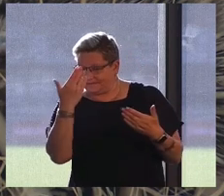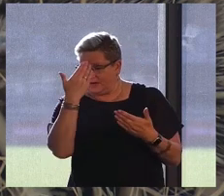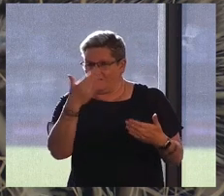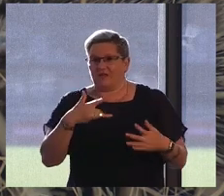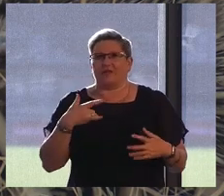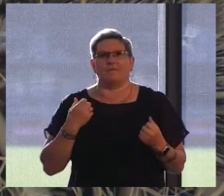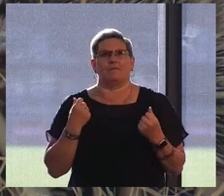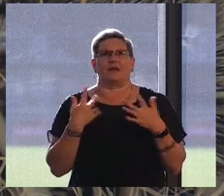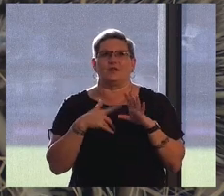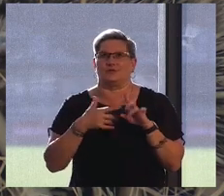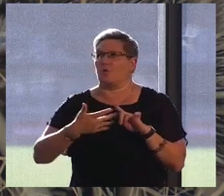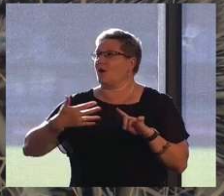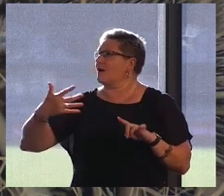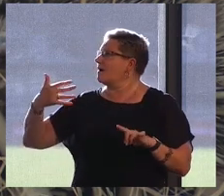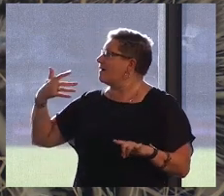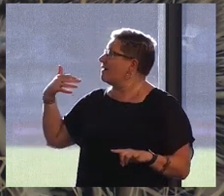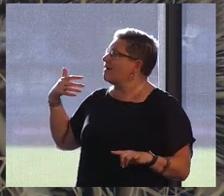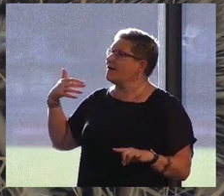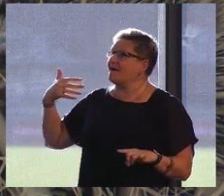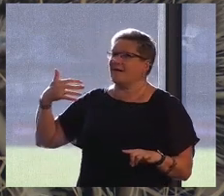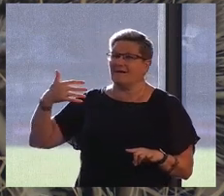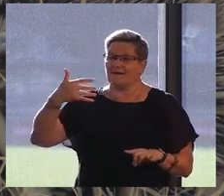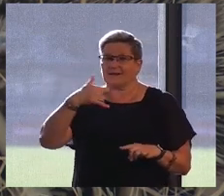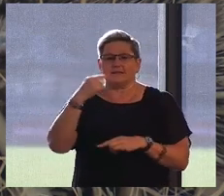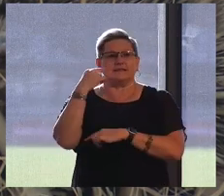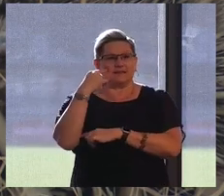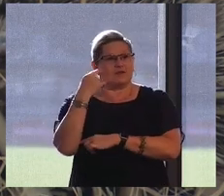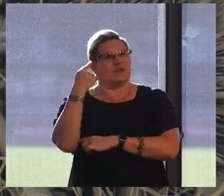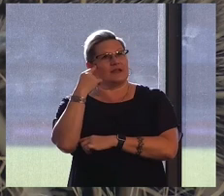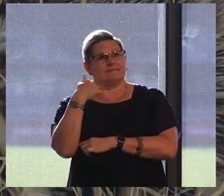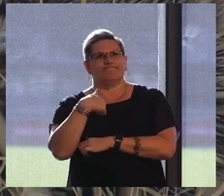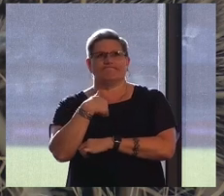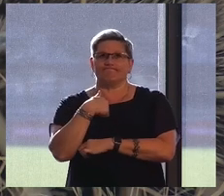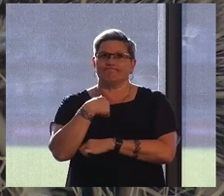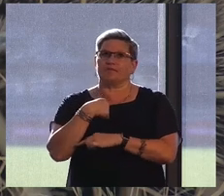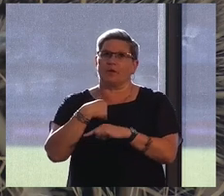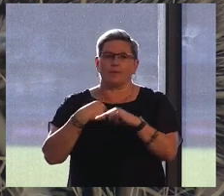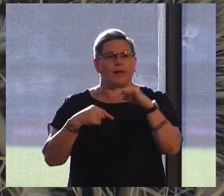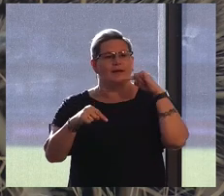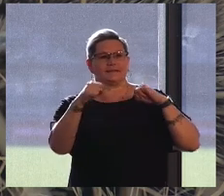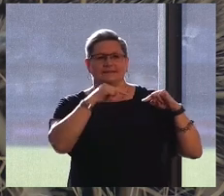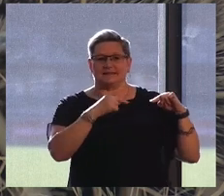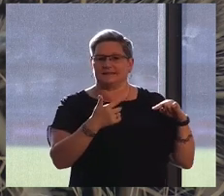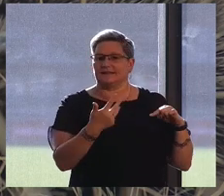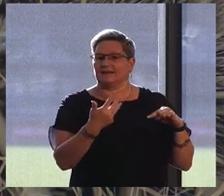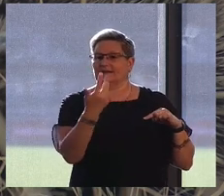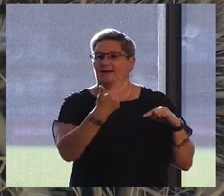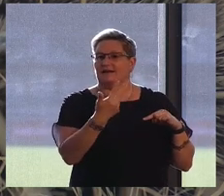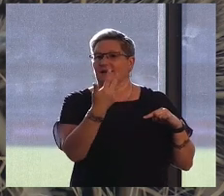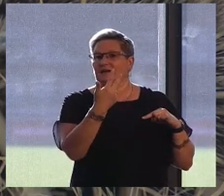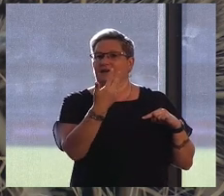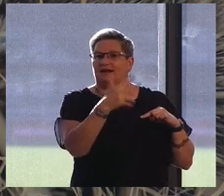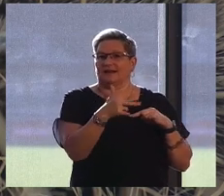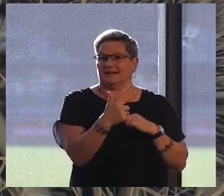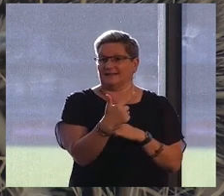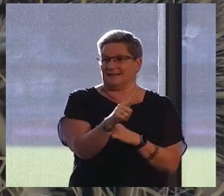ago. But if you take your mind back to 1997, so to jog your memory,